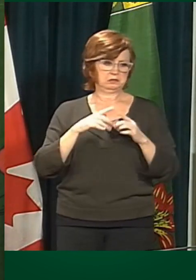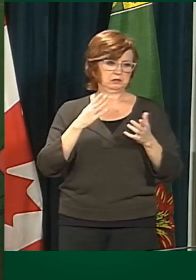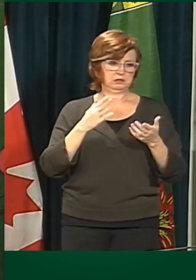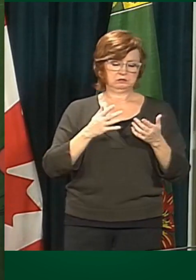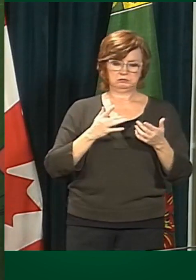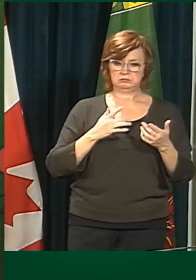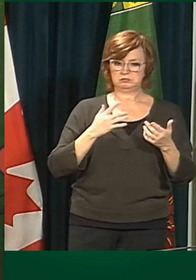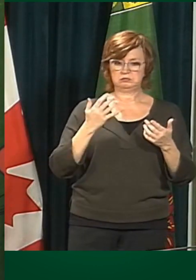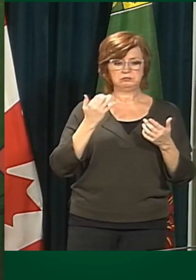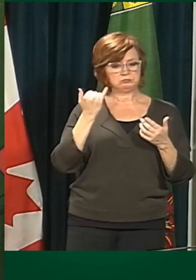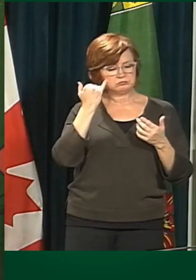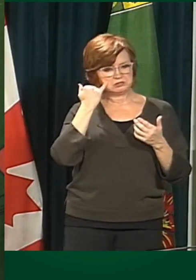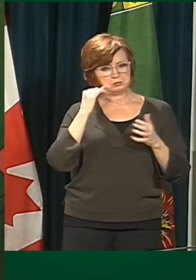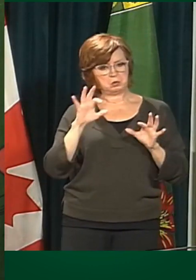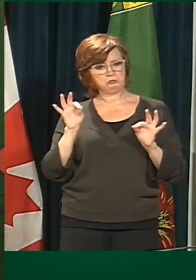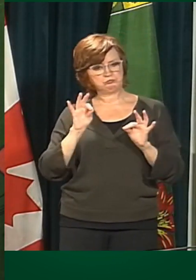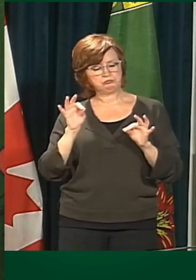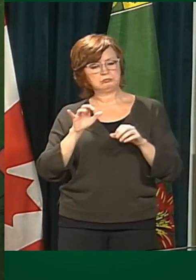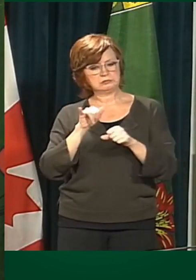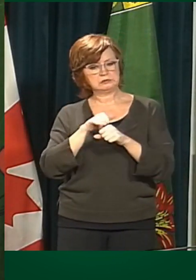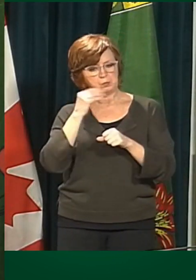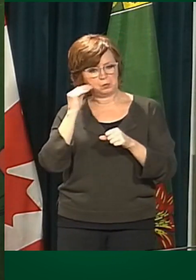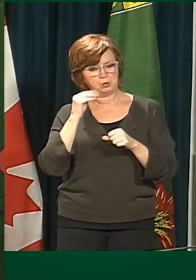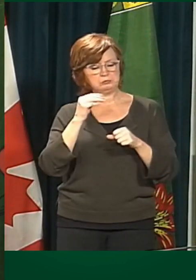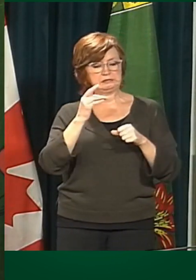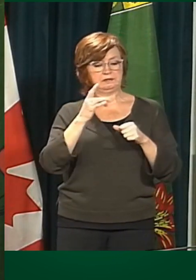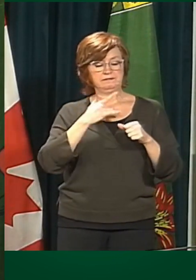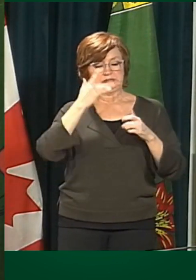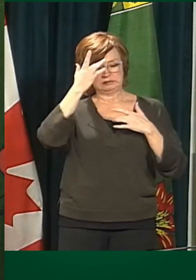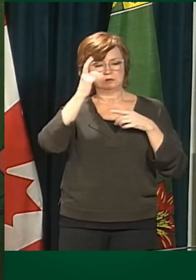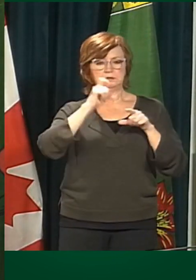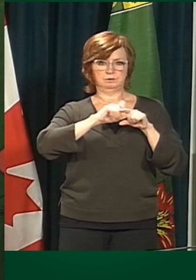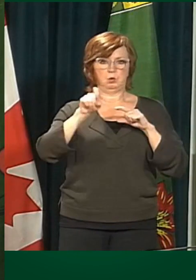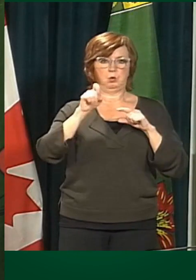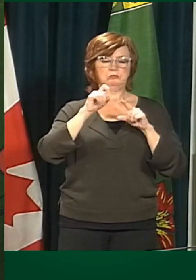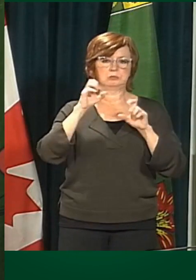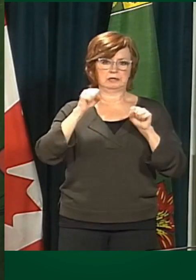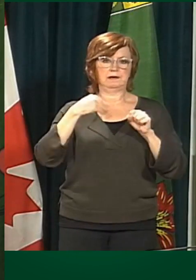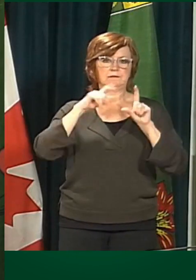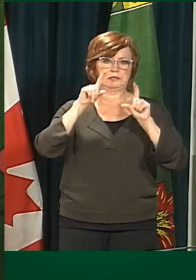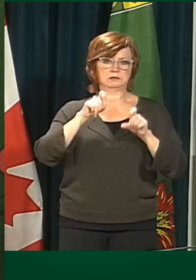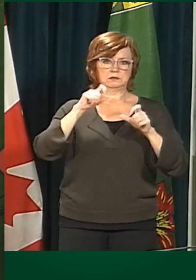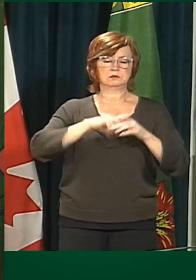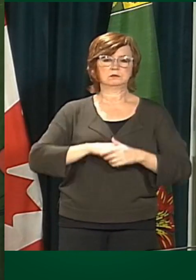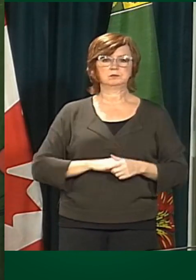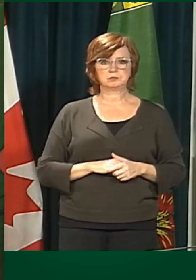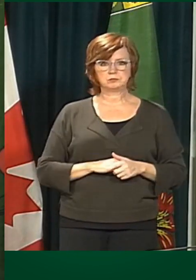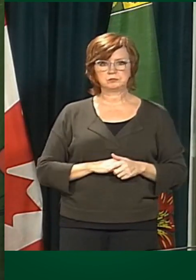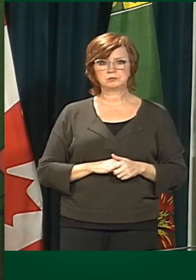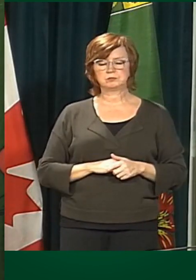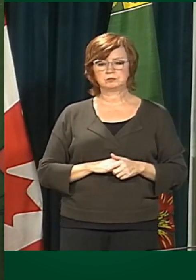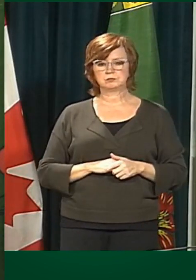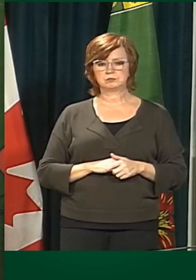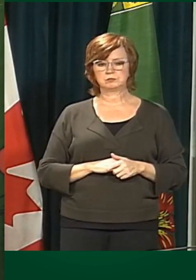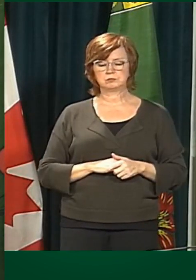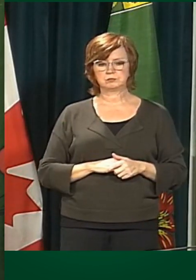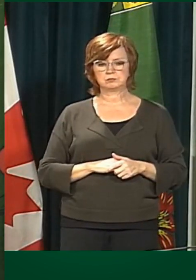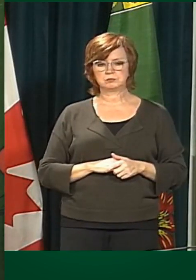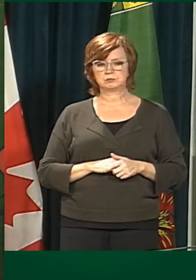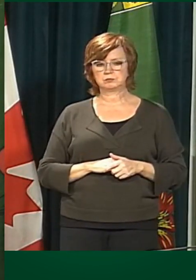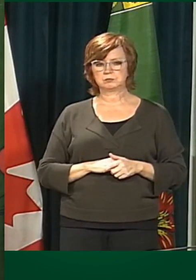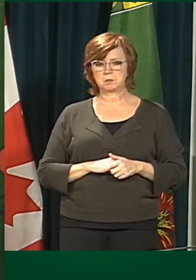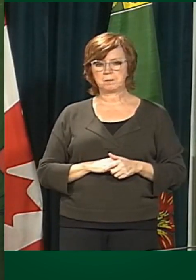that's fine. And if it was COVID where symptoms are so mild, and you wait 48 hours till all symptoms have cleared, then that reduces